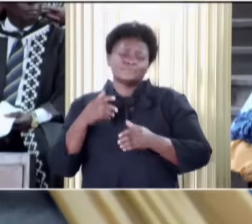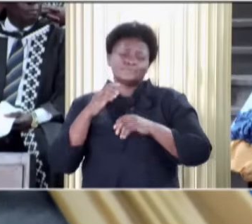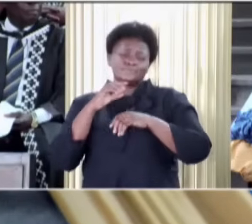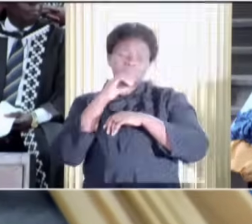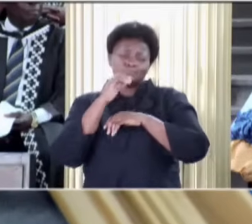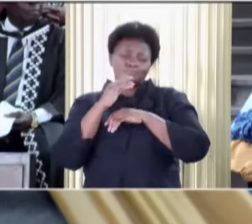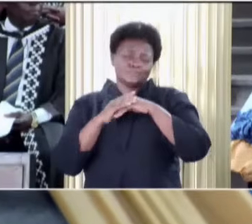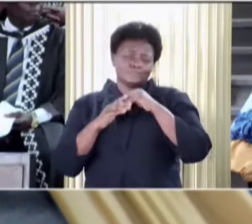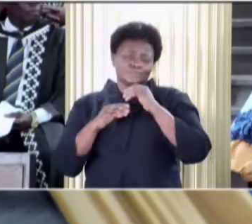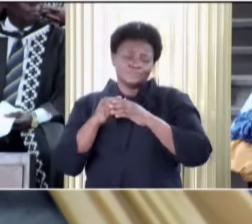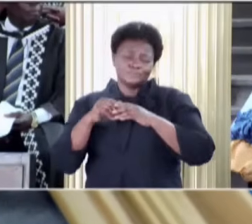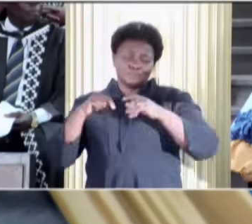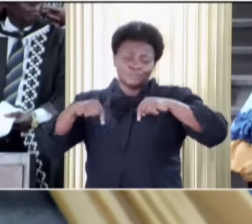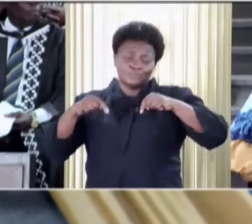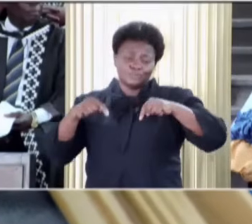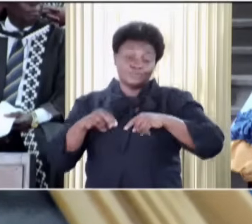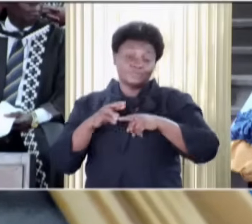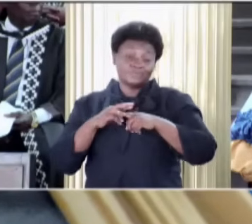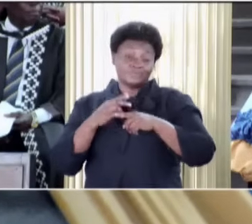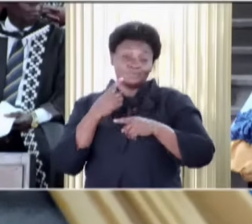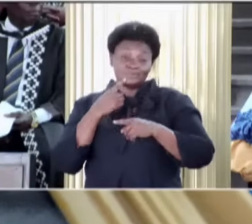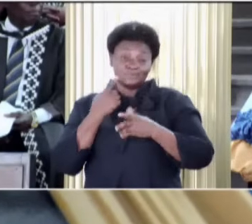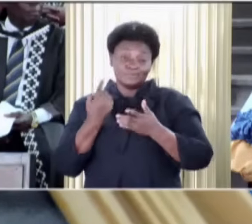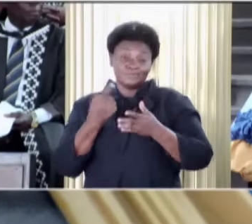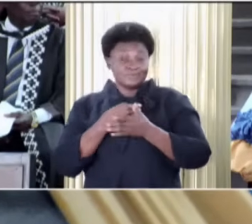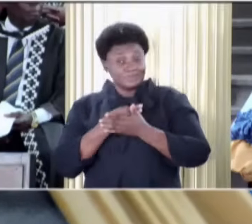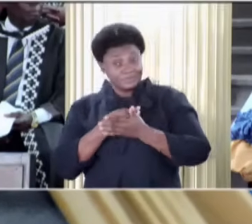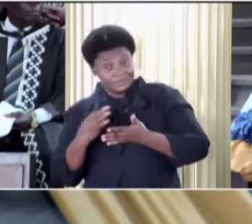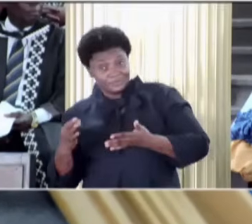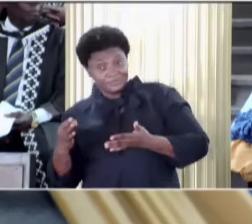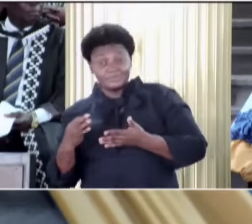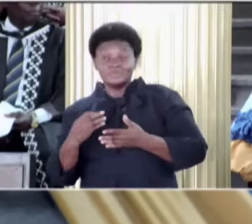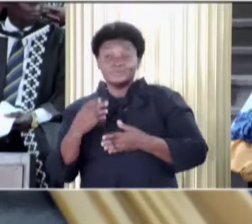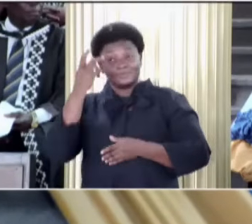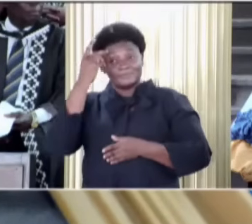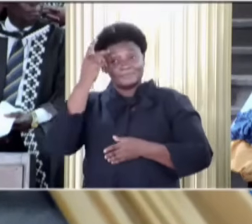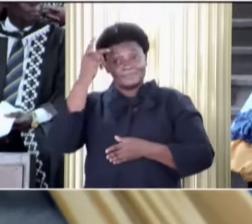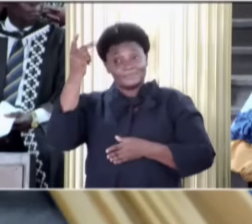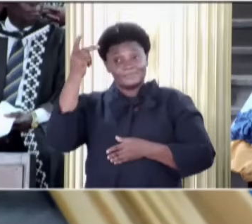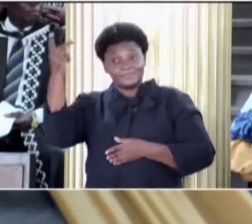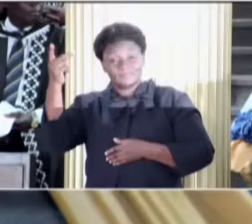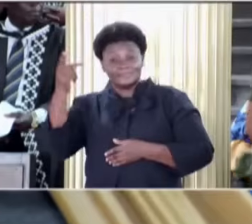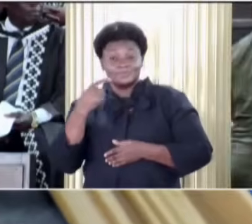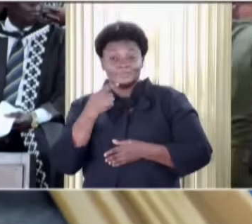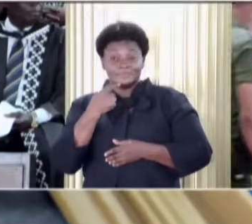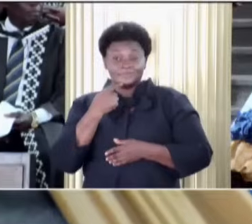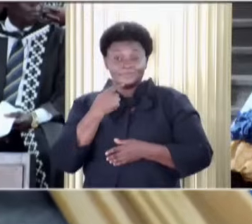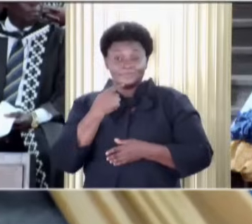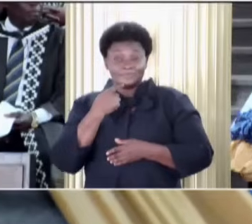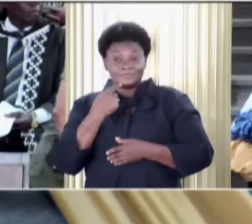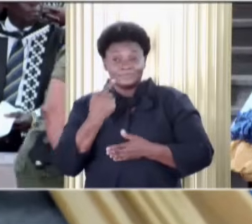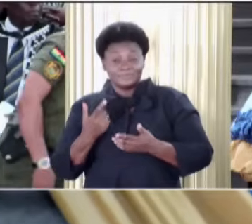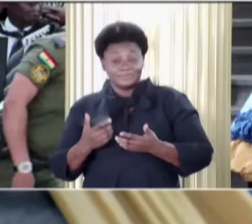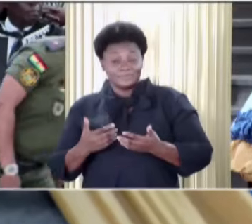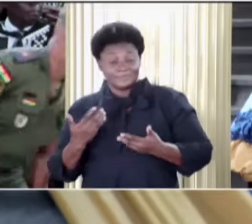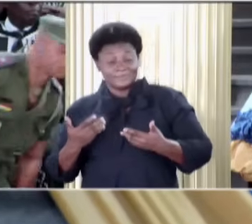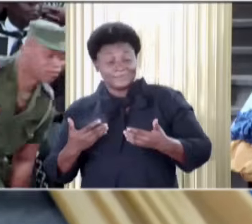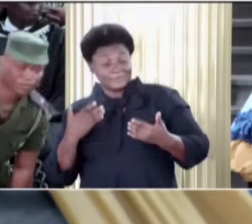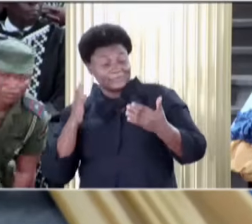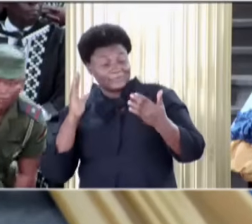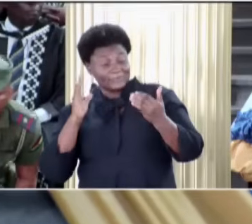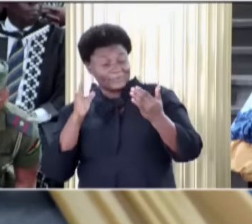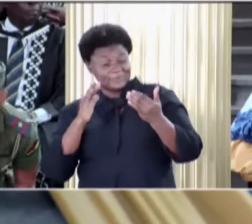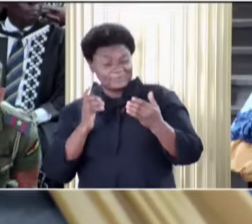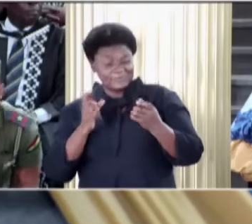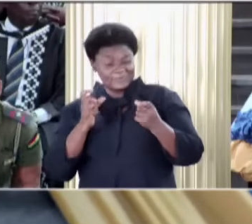rehearsed. Your gowns, the order, the procession, the polite optimism, everything